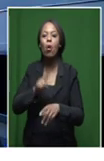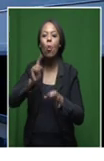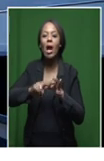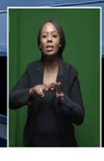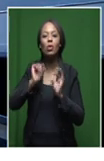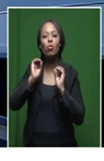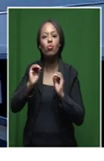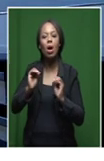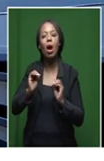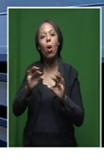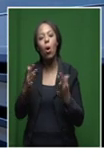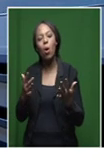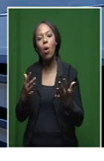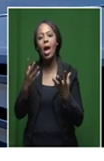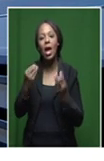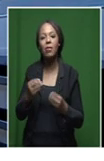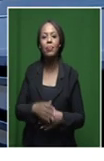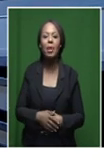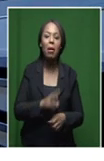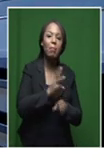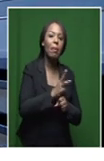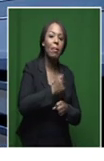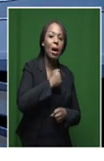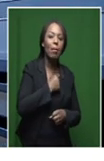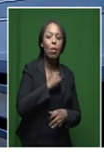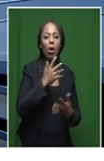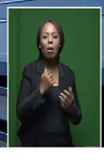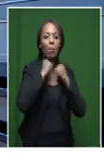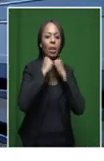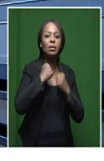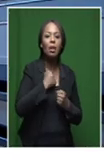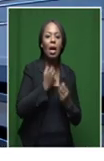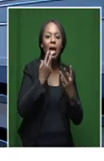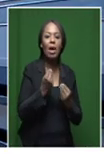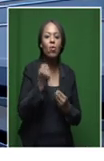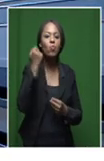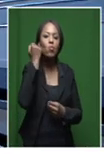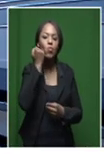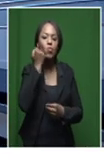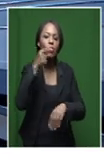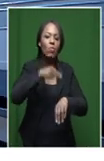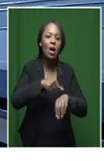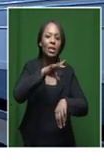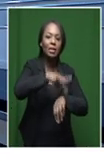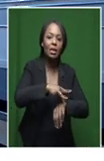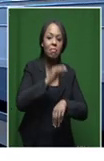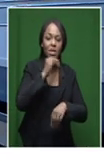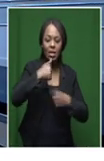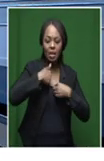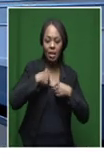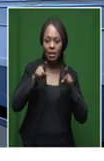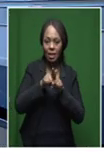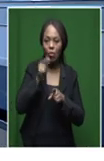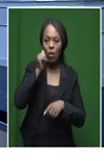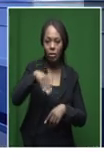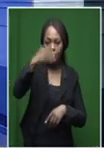to osteoporosis? If my mother has osteoporosis, does that mean I'm going to get osteoporosis? Well, if your mother has had a hip fracture, you're much